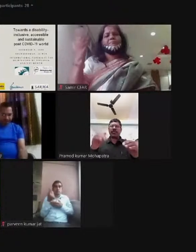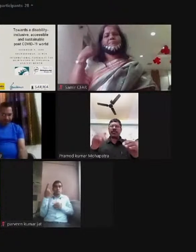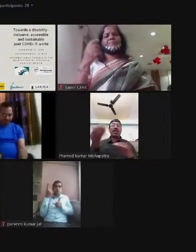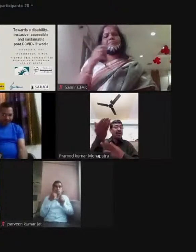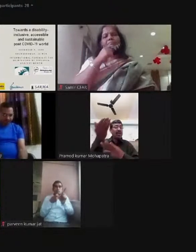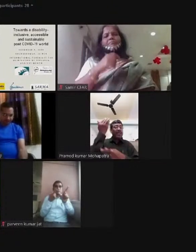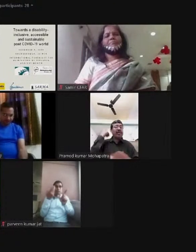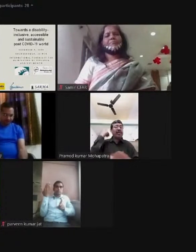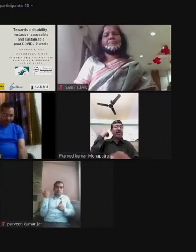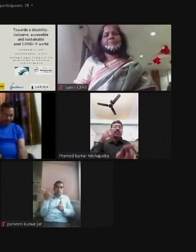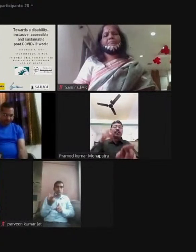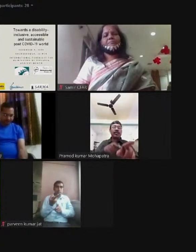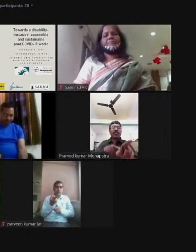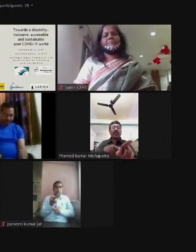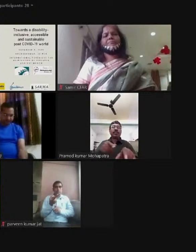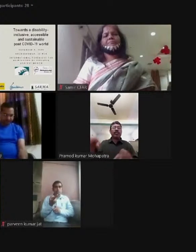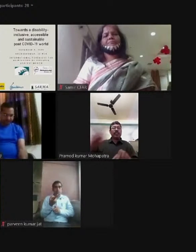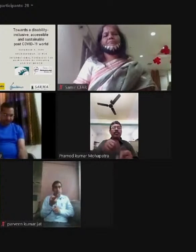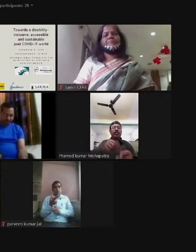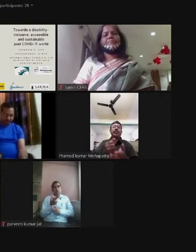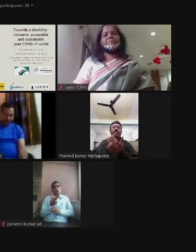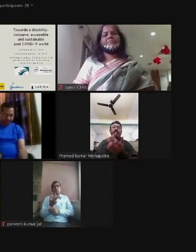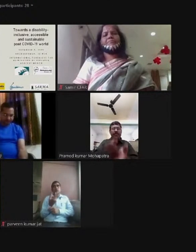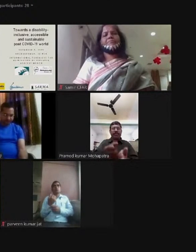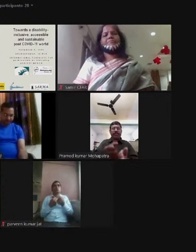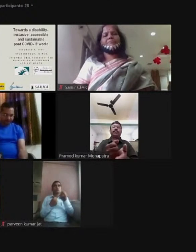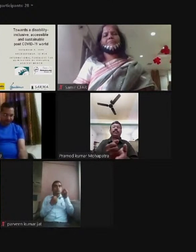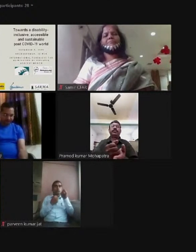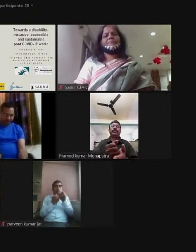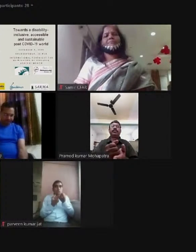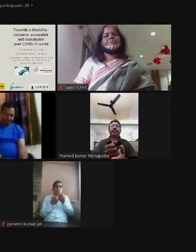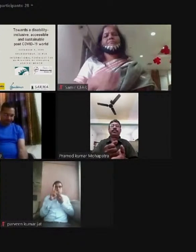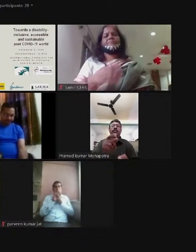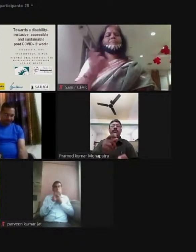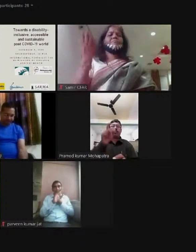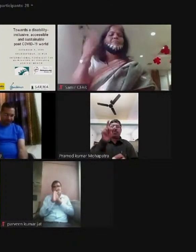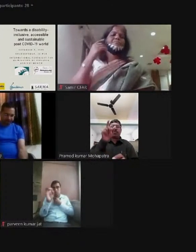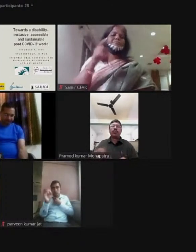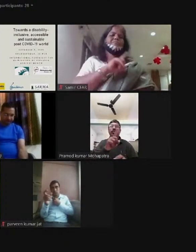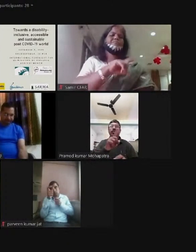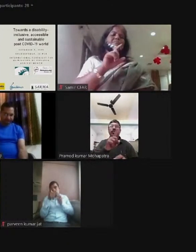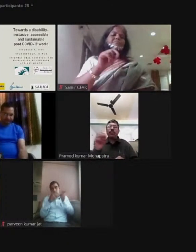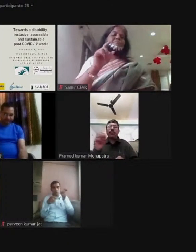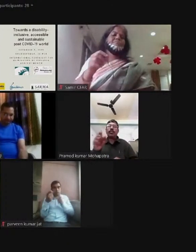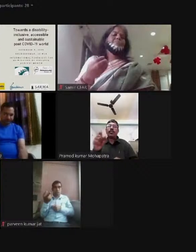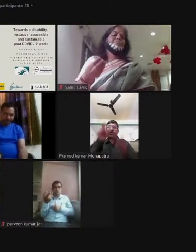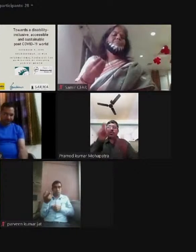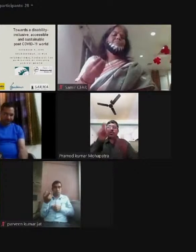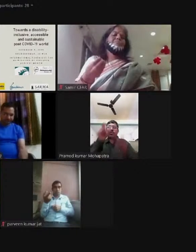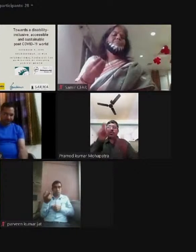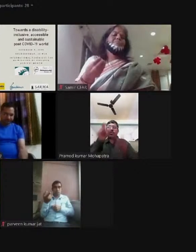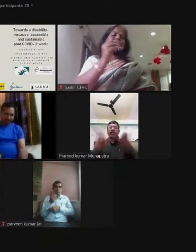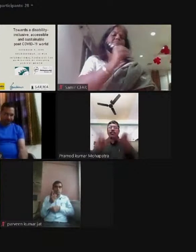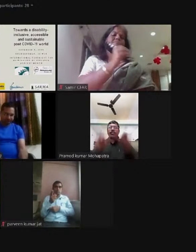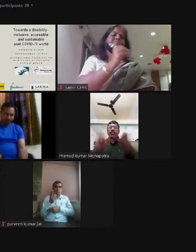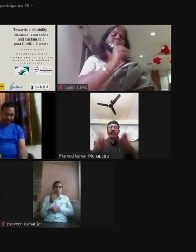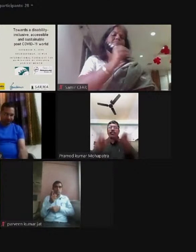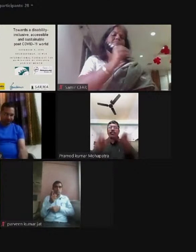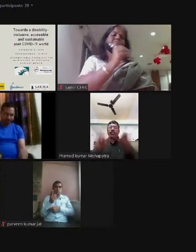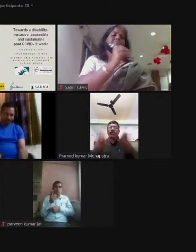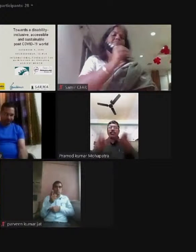year we had to support 100 people, and this year we had to